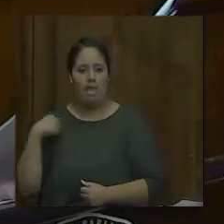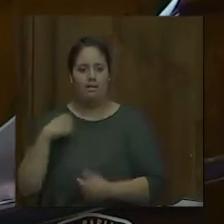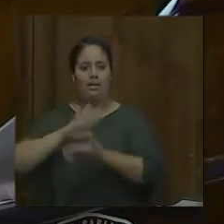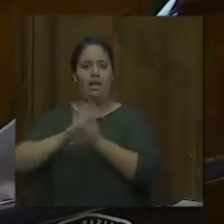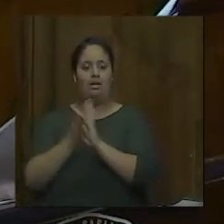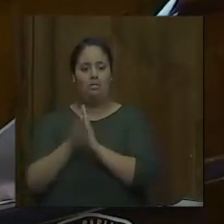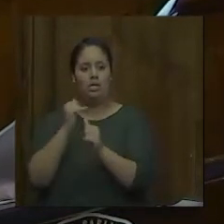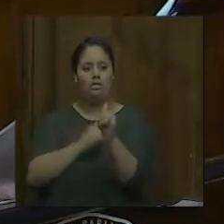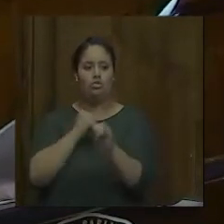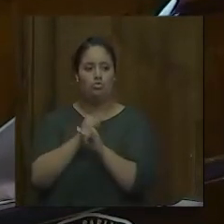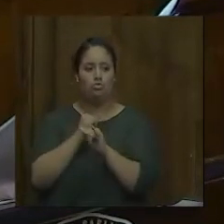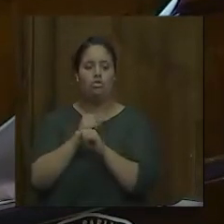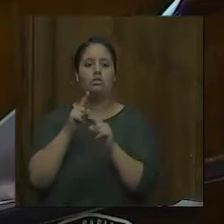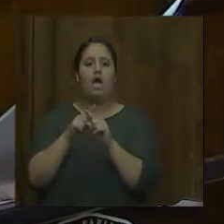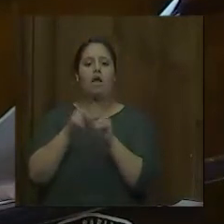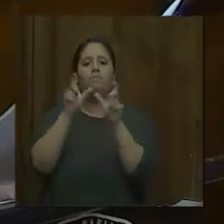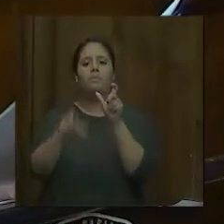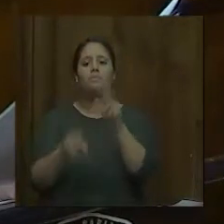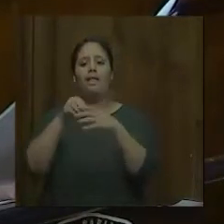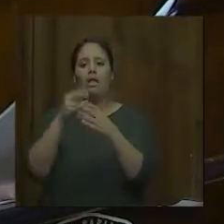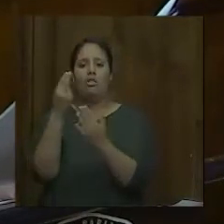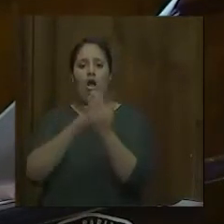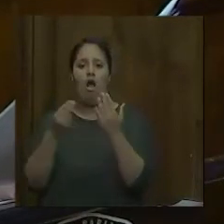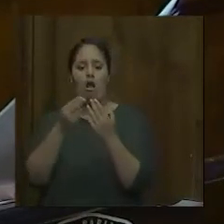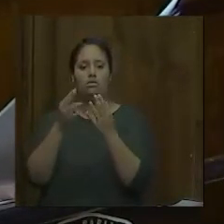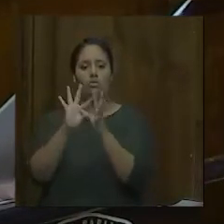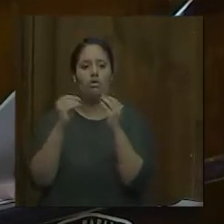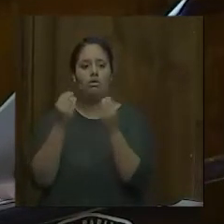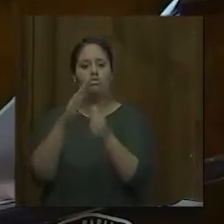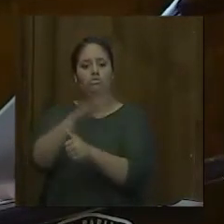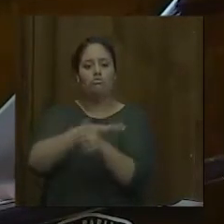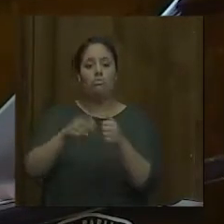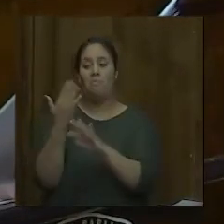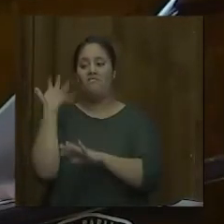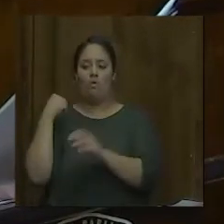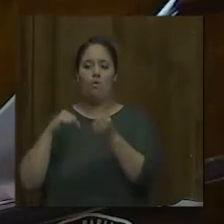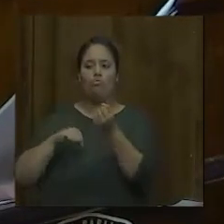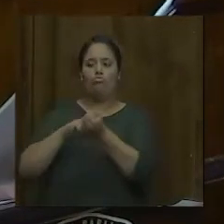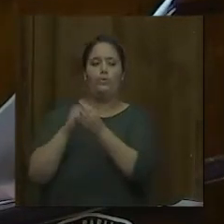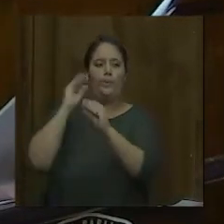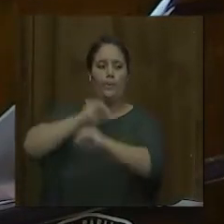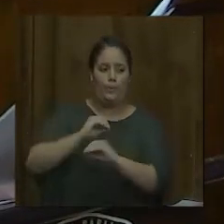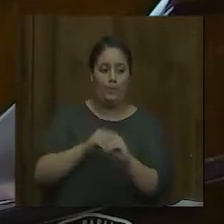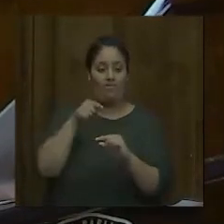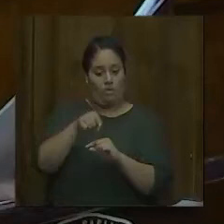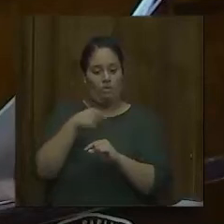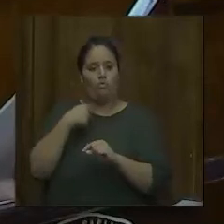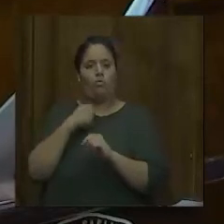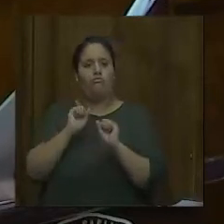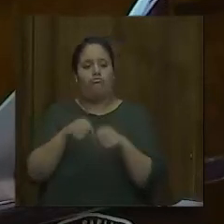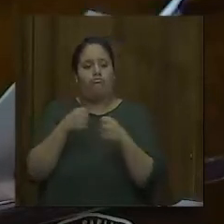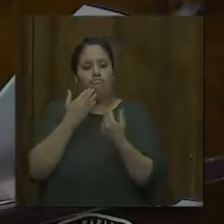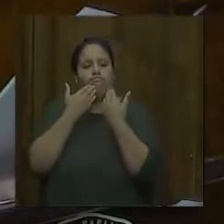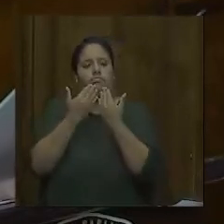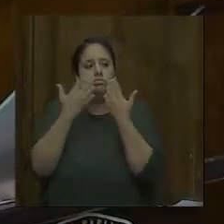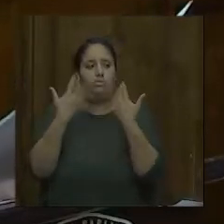academia and key persons in the art fraternity who to date have never faltered in their support for all we do. For this, we profusely